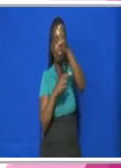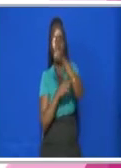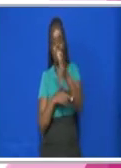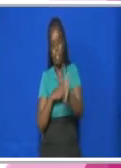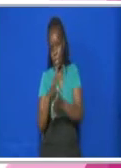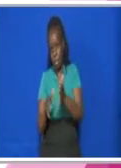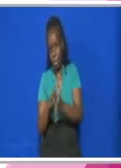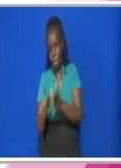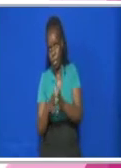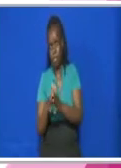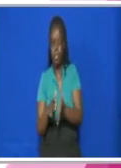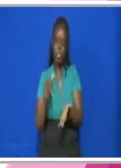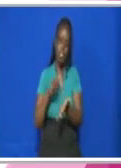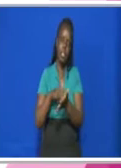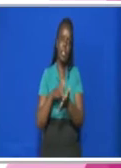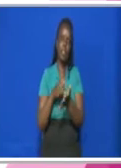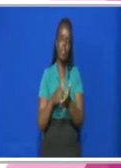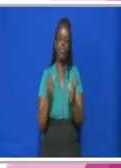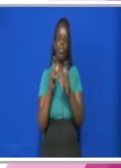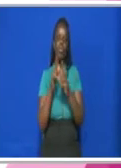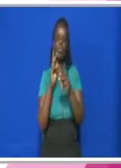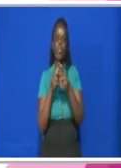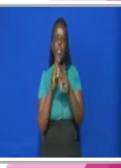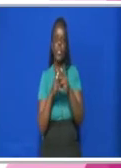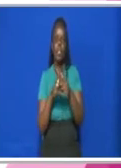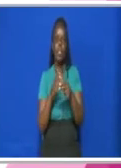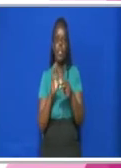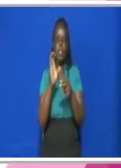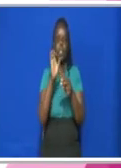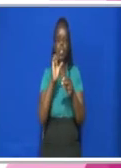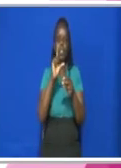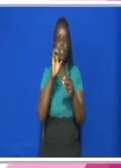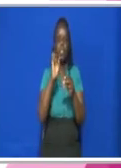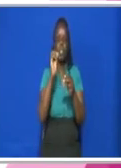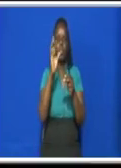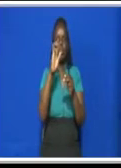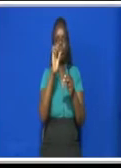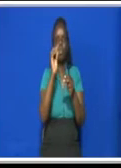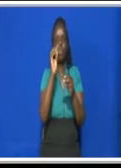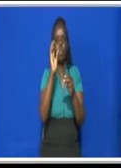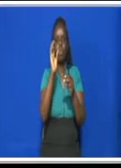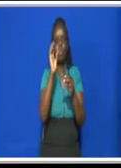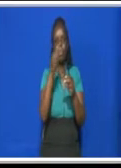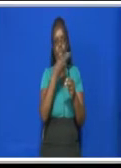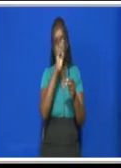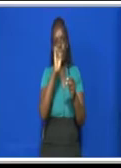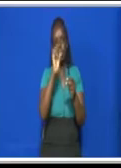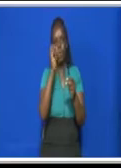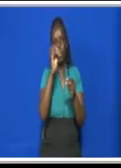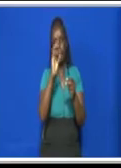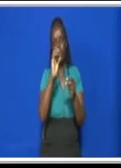arrangement constitutes to what we call an electrochemical cell. So whatever I'm